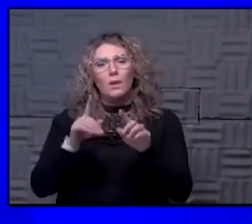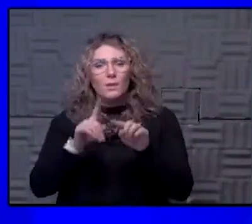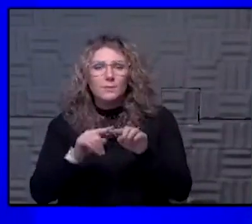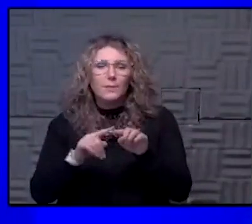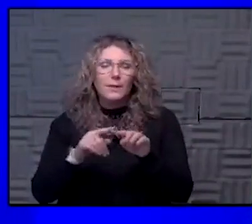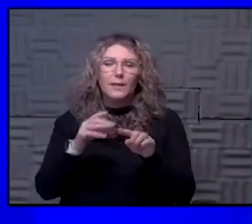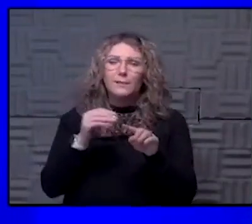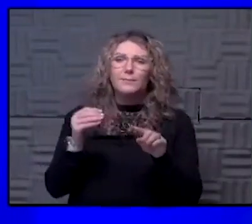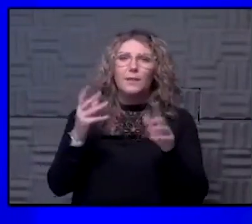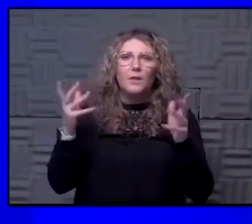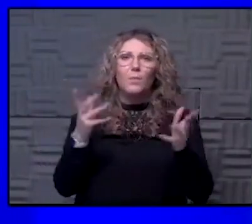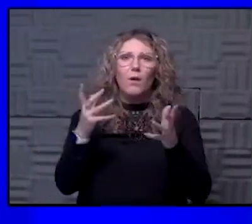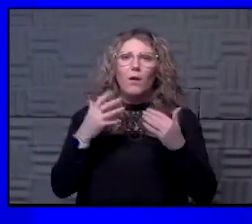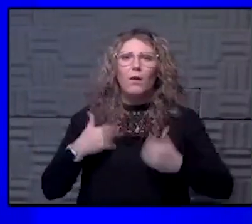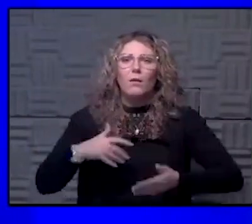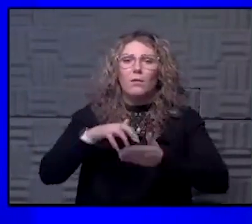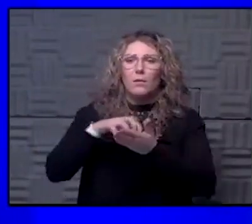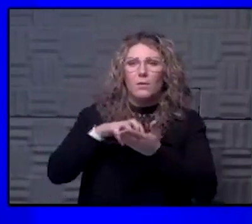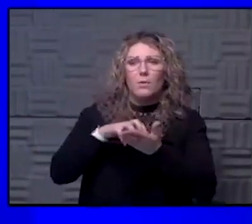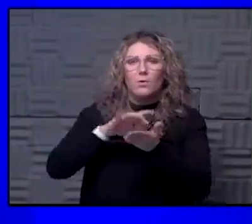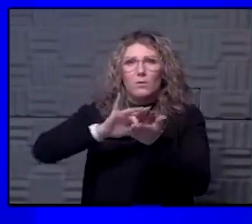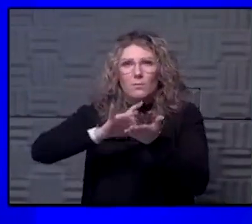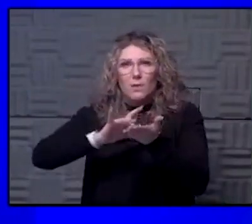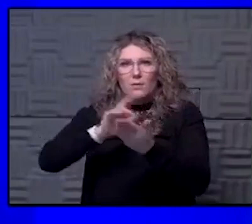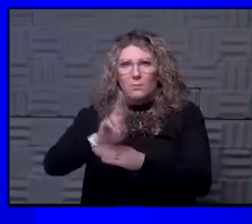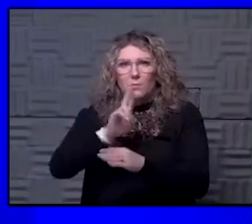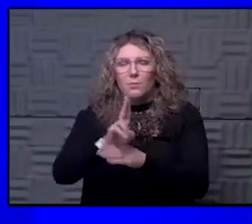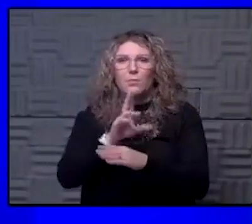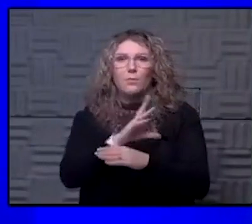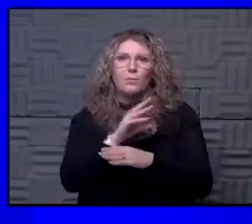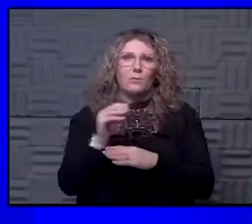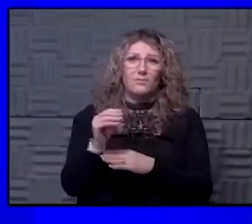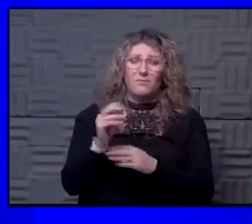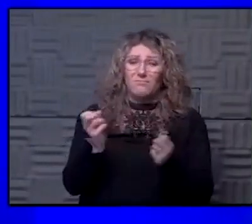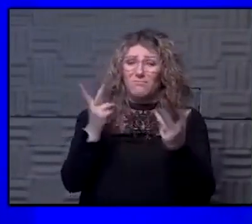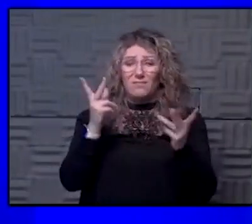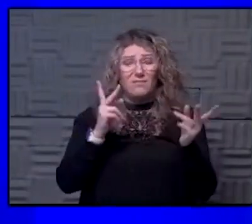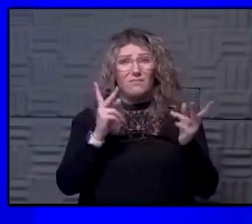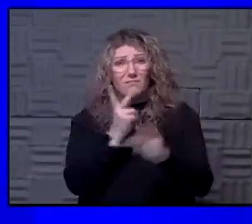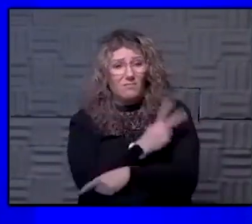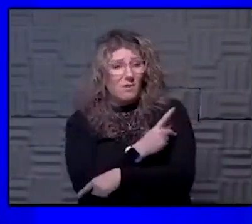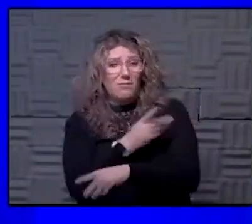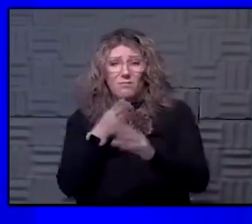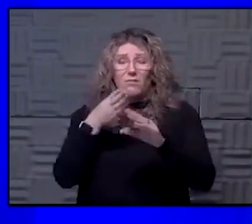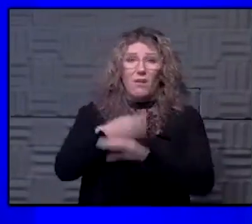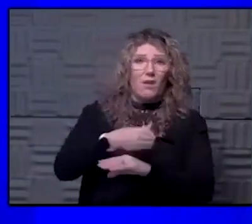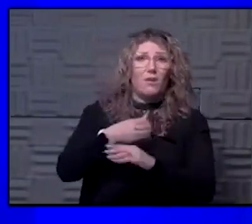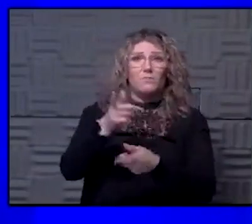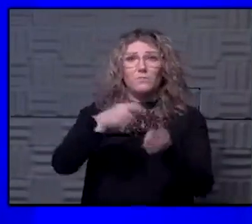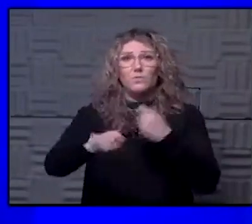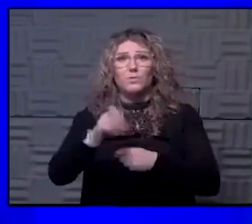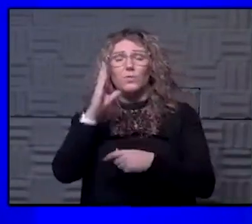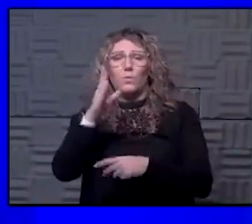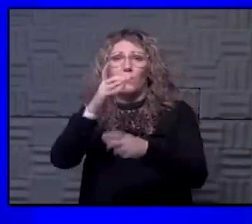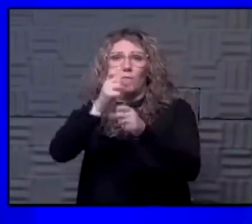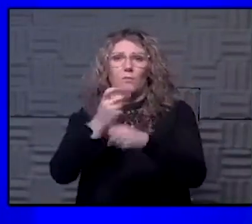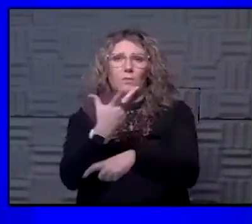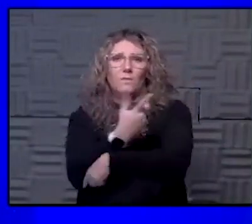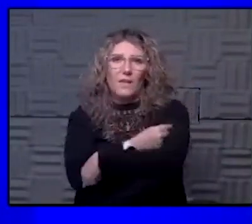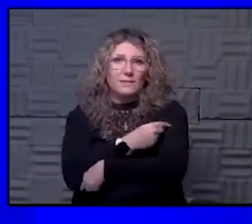what immunosuppression you're on. Can you mount an immune response? But again, a lot of these patients after transplant are going to be getting